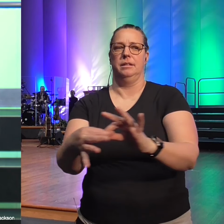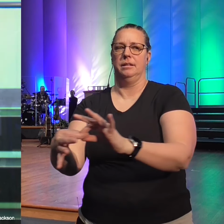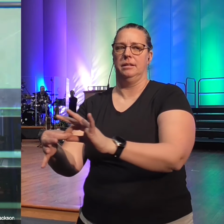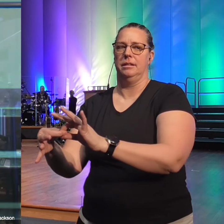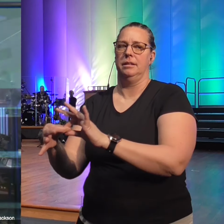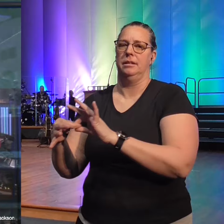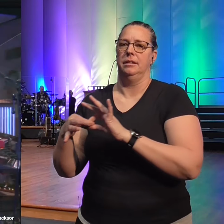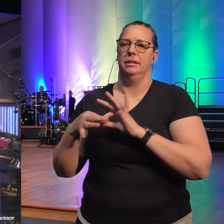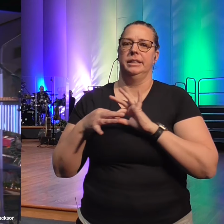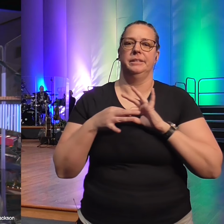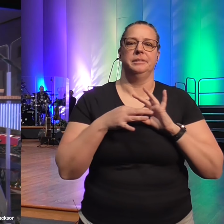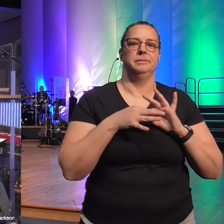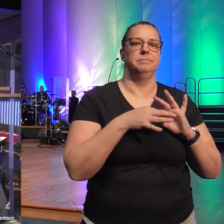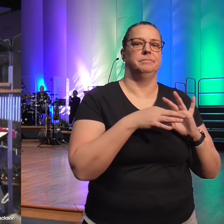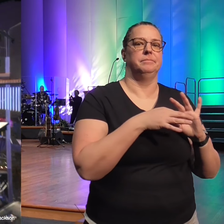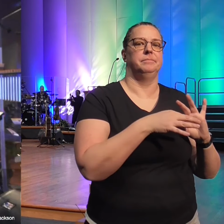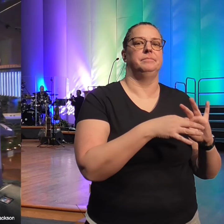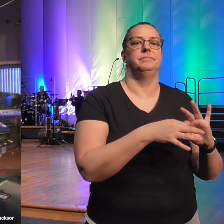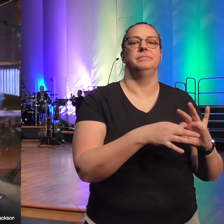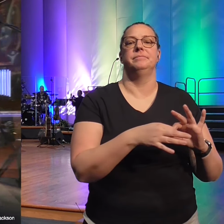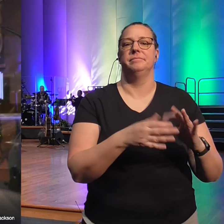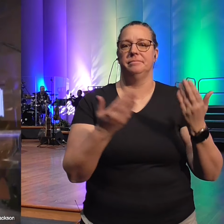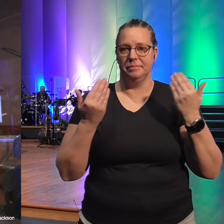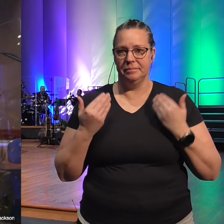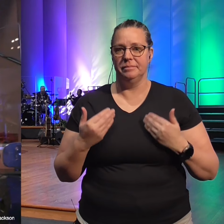family all are we.